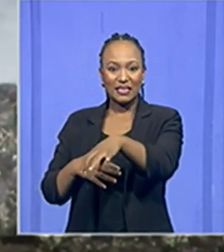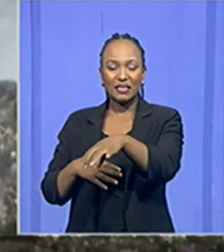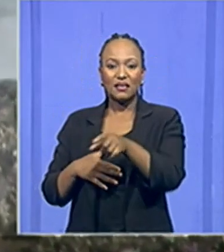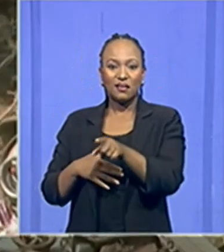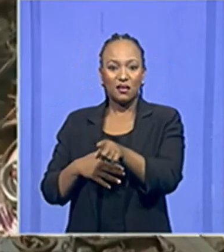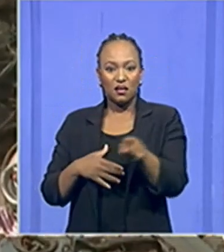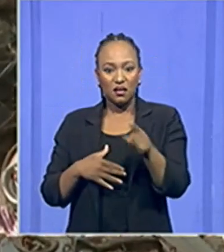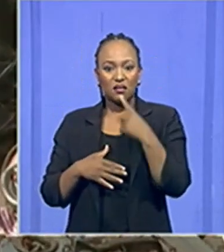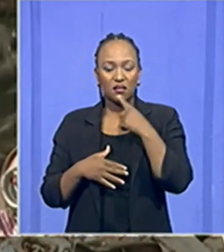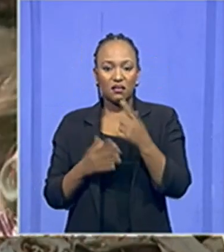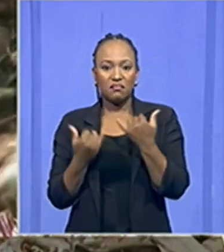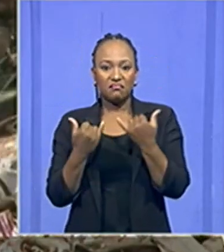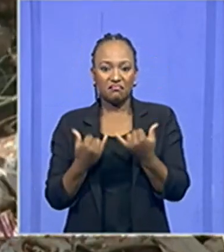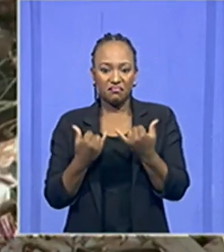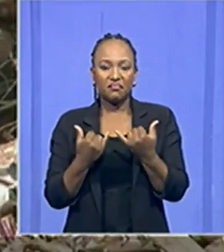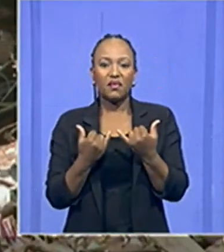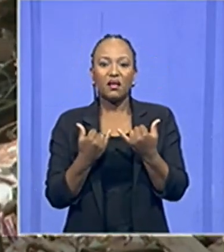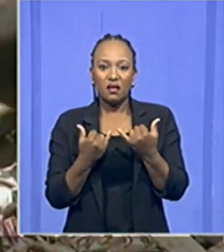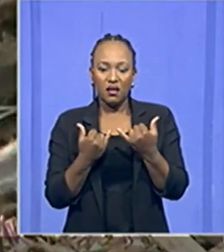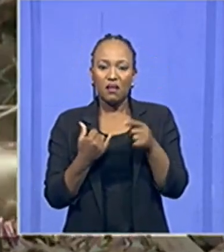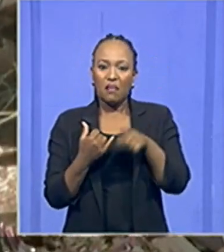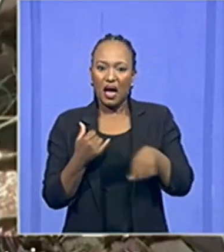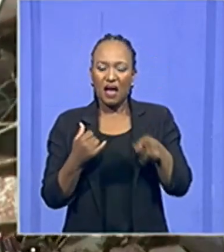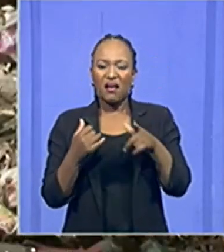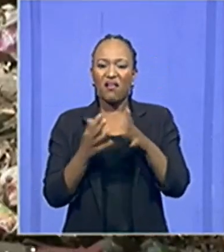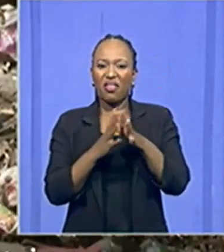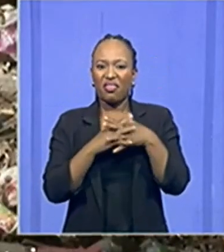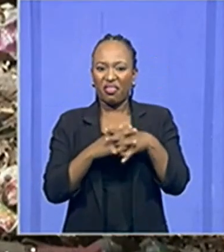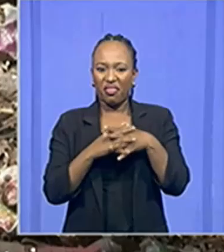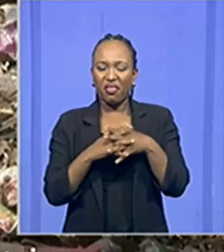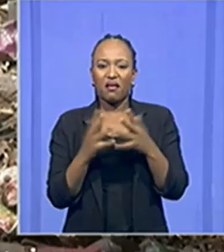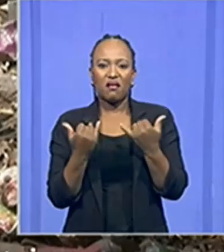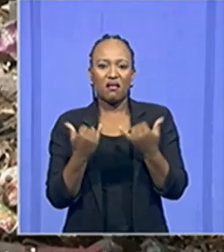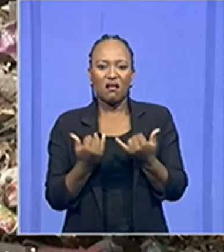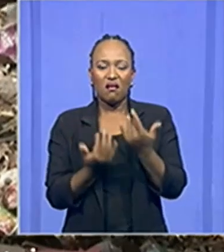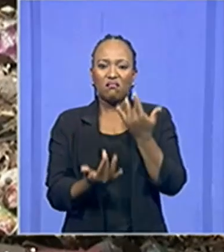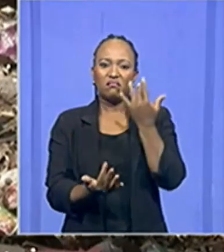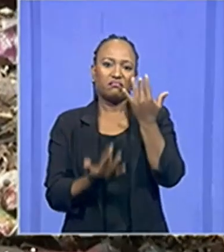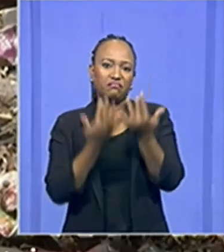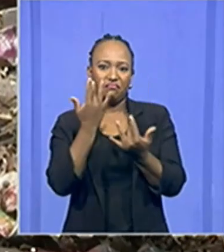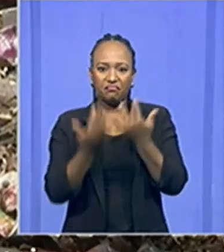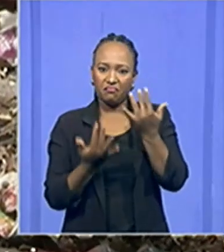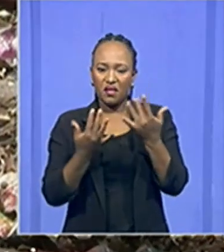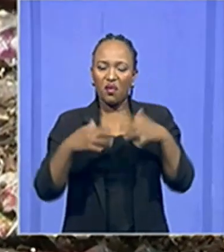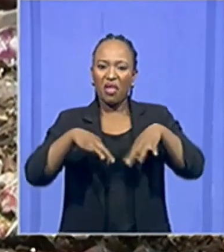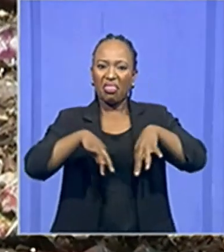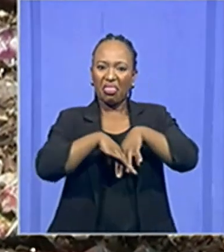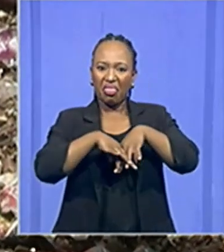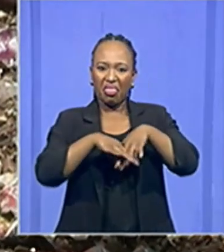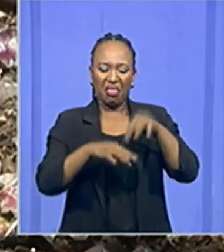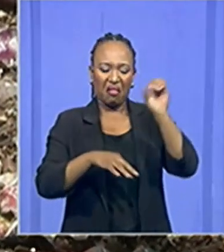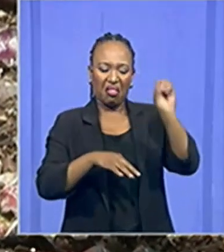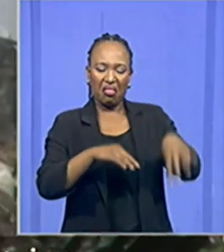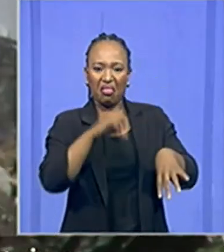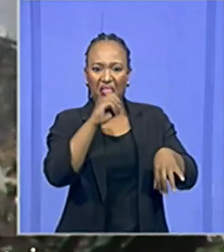ba šomišago dikgeregere tšeo di lahlilwego fao ba hlola kgabo ya mollo ka dikgwerekgwere tše kotsi tšeo di hlolago mmuši o